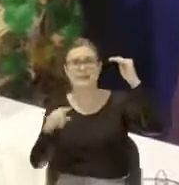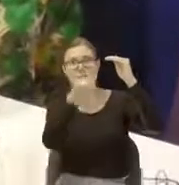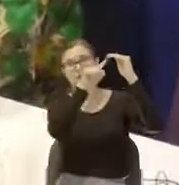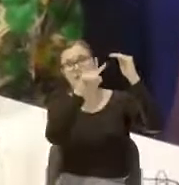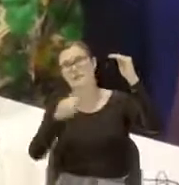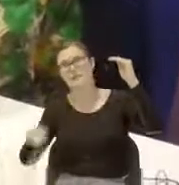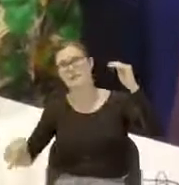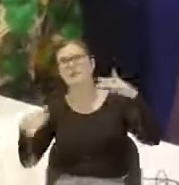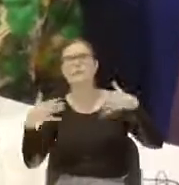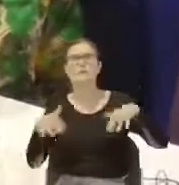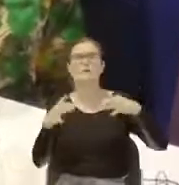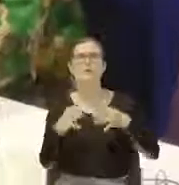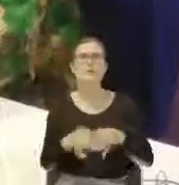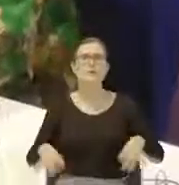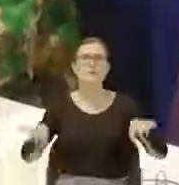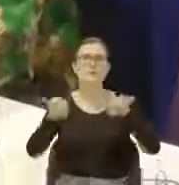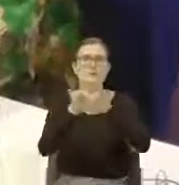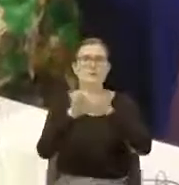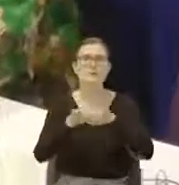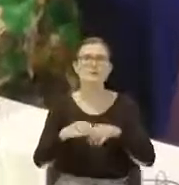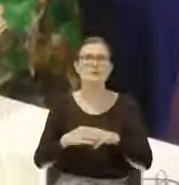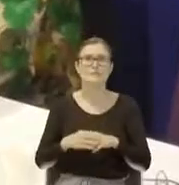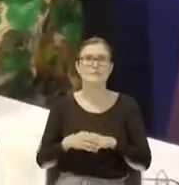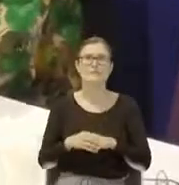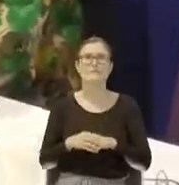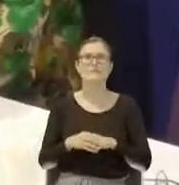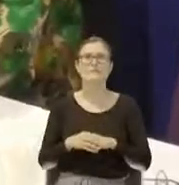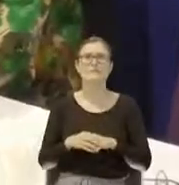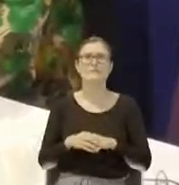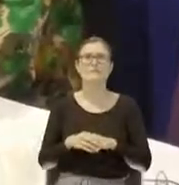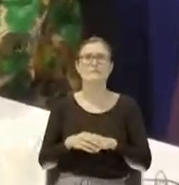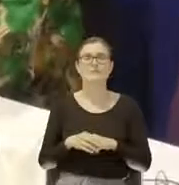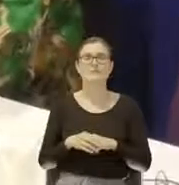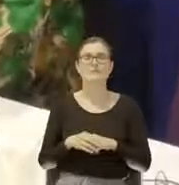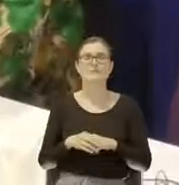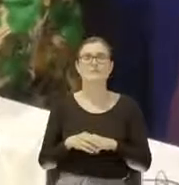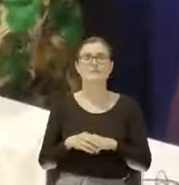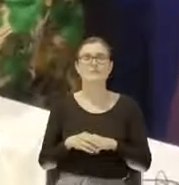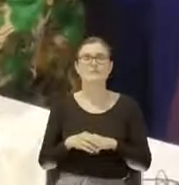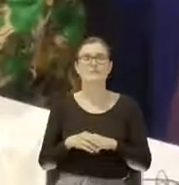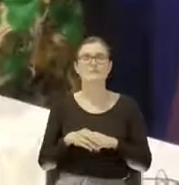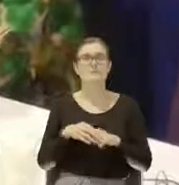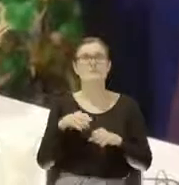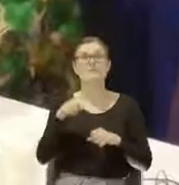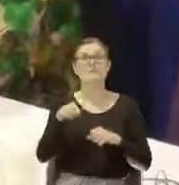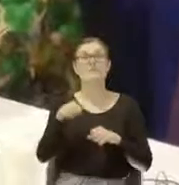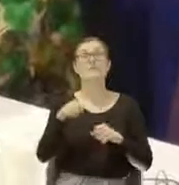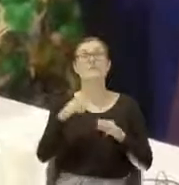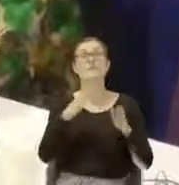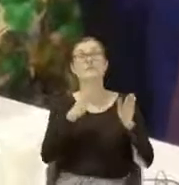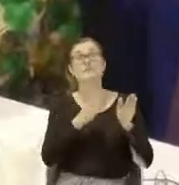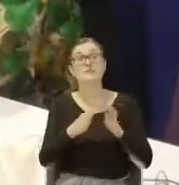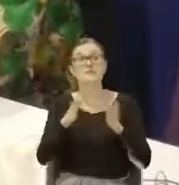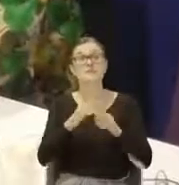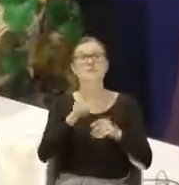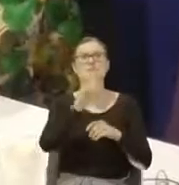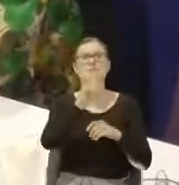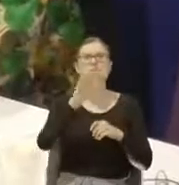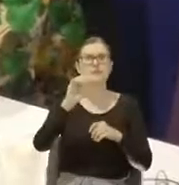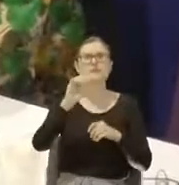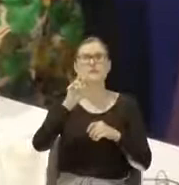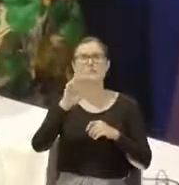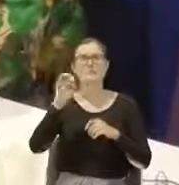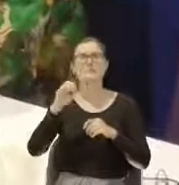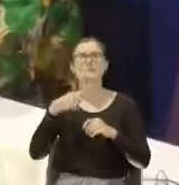its work on Local 2030, the executive director talked about it in the morning, is really advancing a